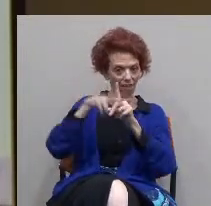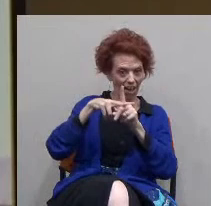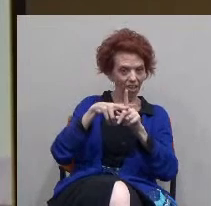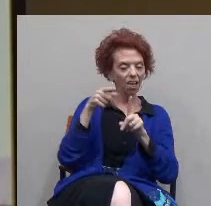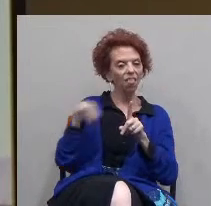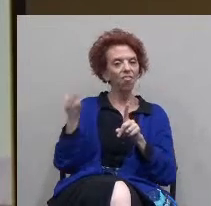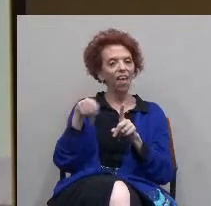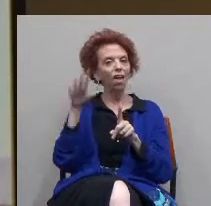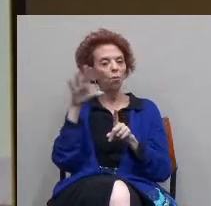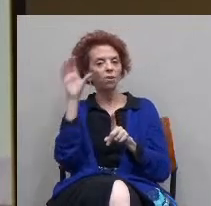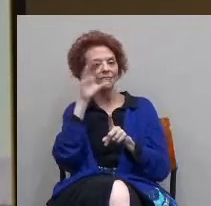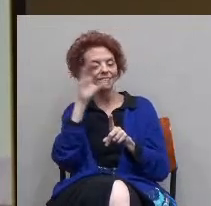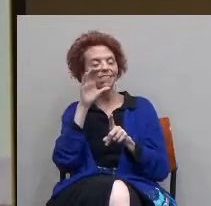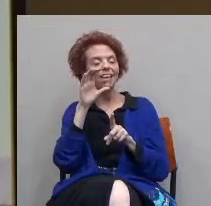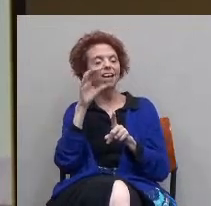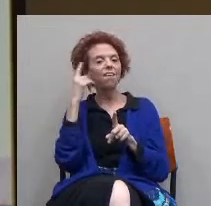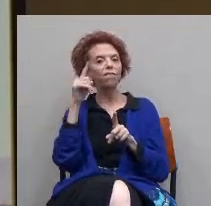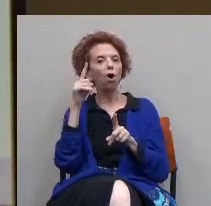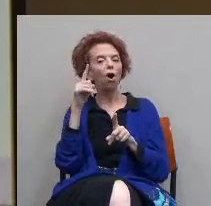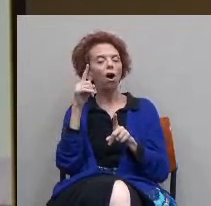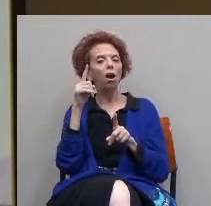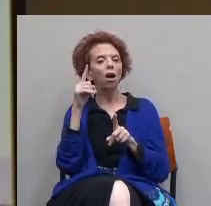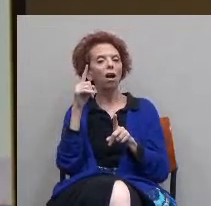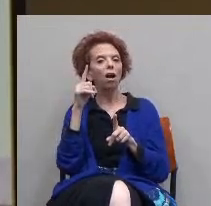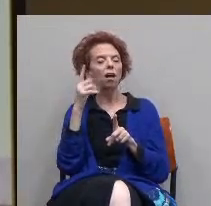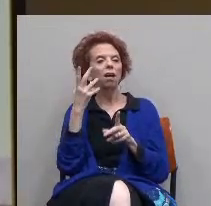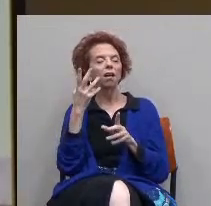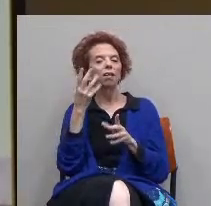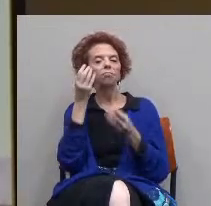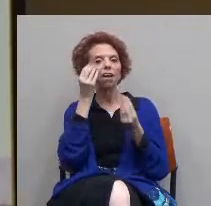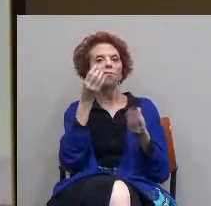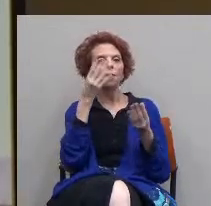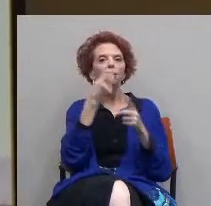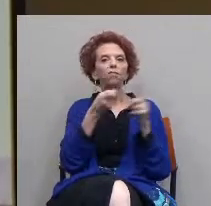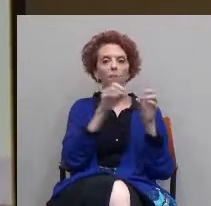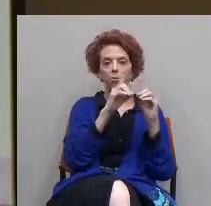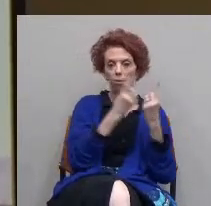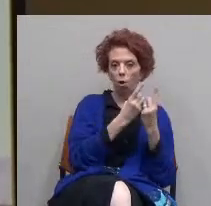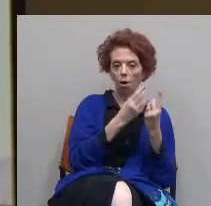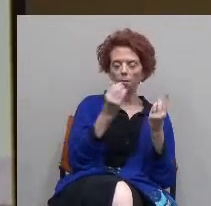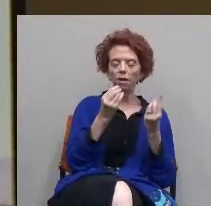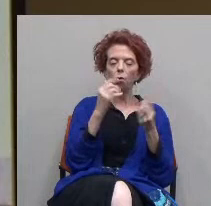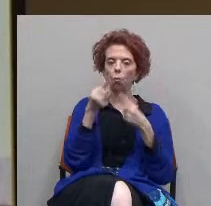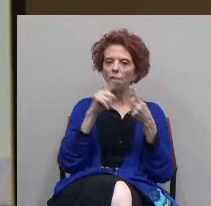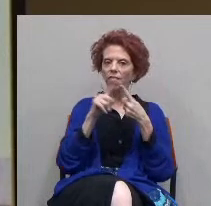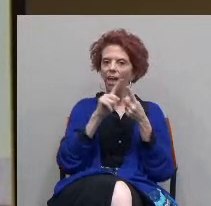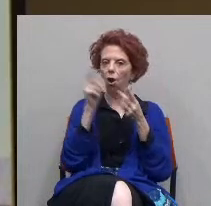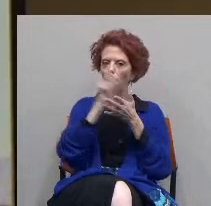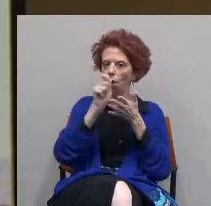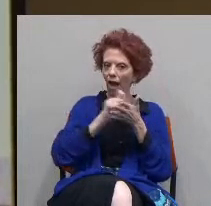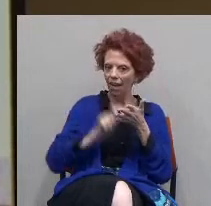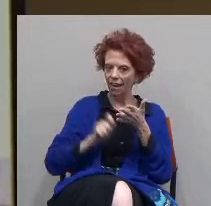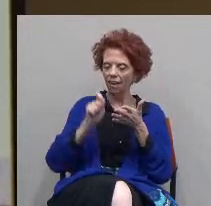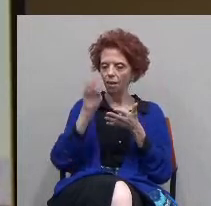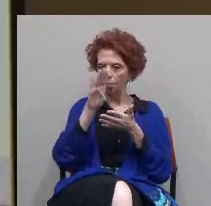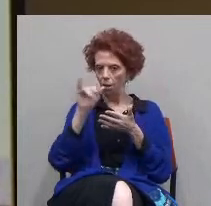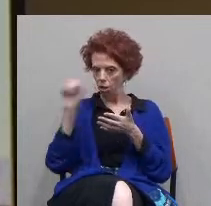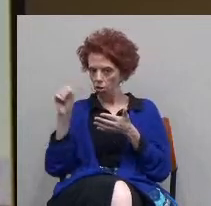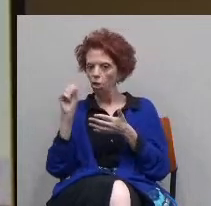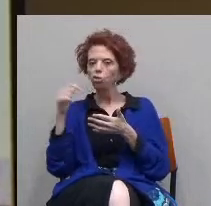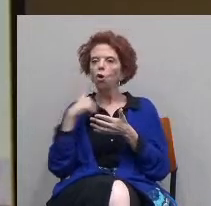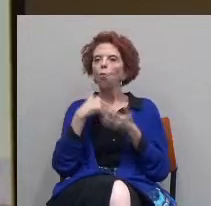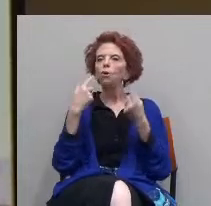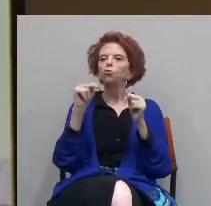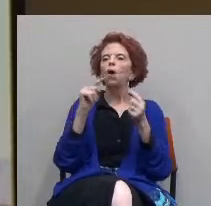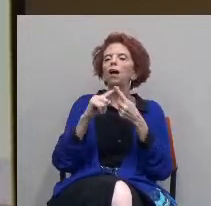they will seek the input from the department as they're filing bills, so as they're crafting legislation. So we try to